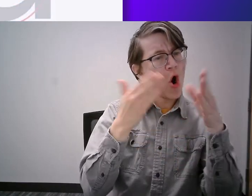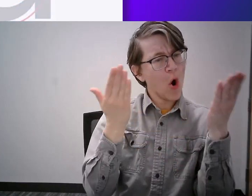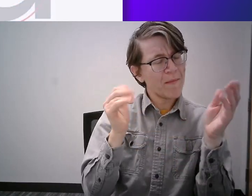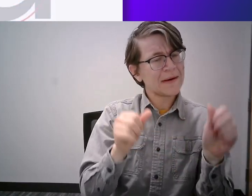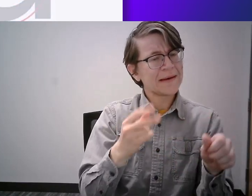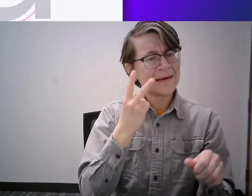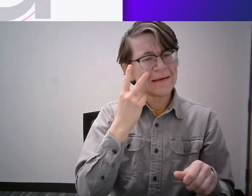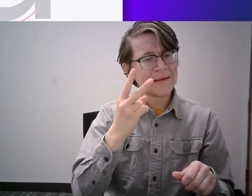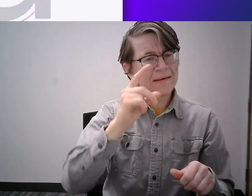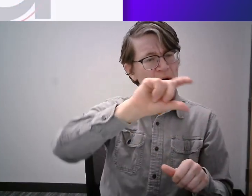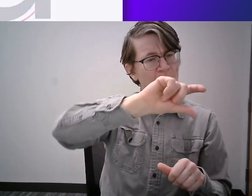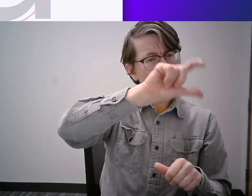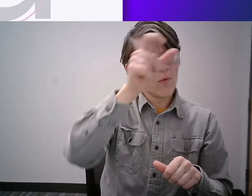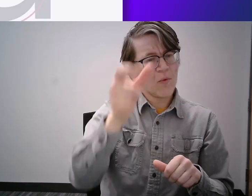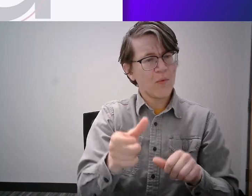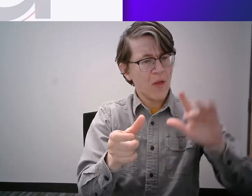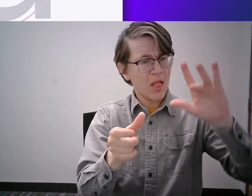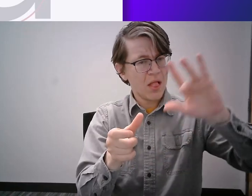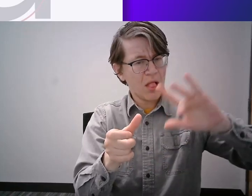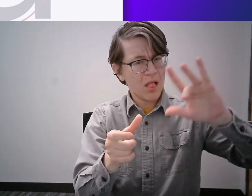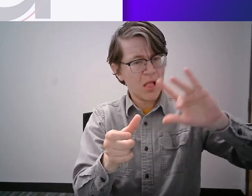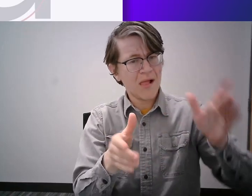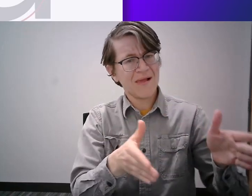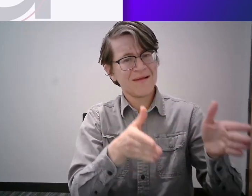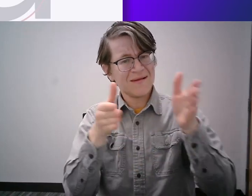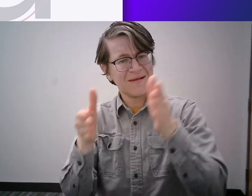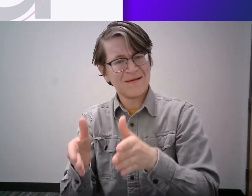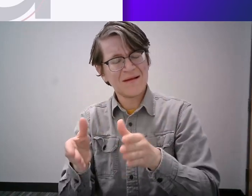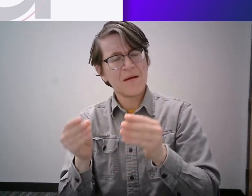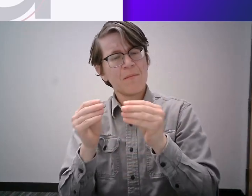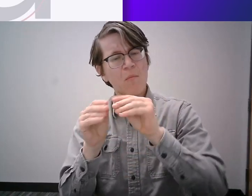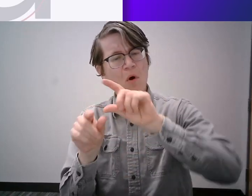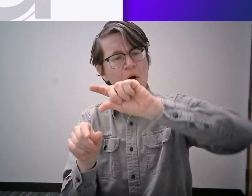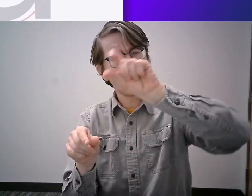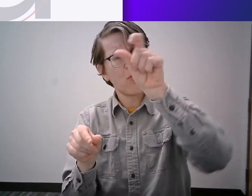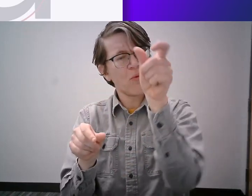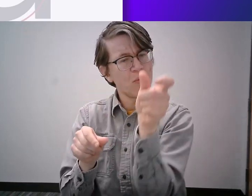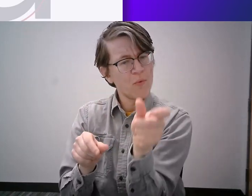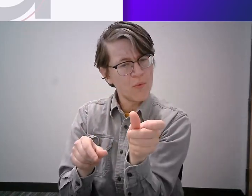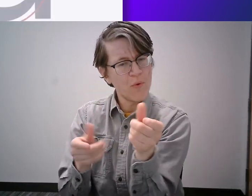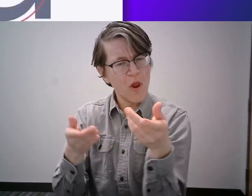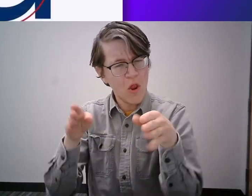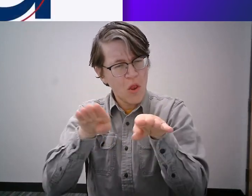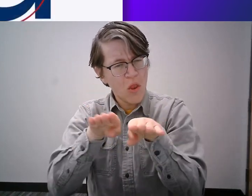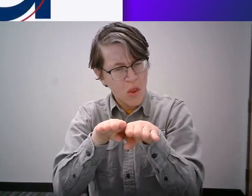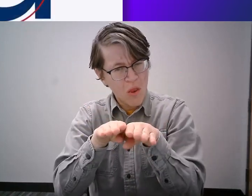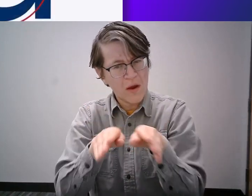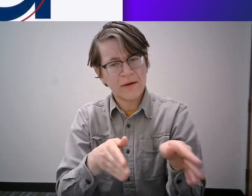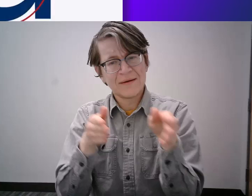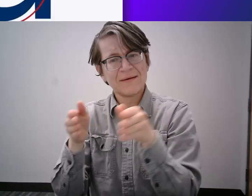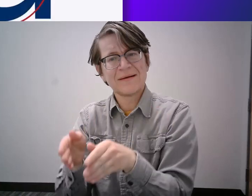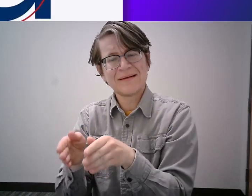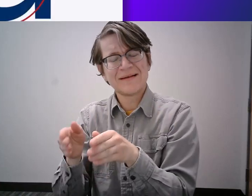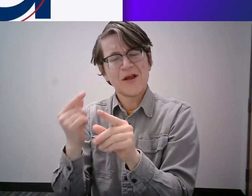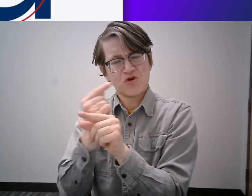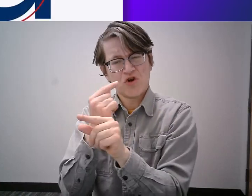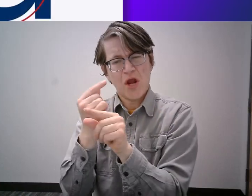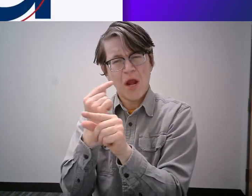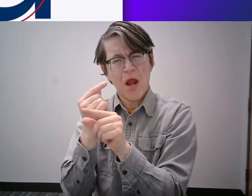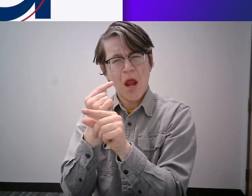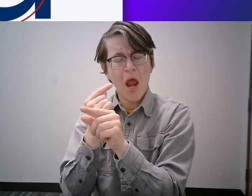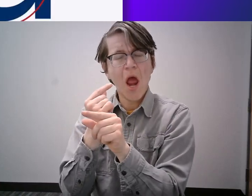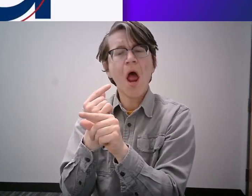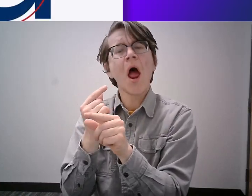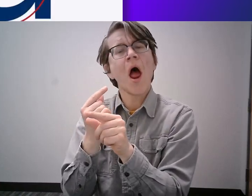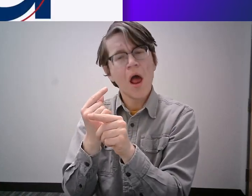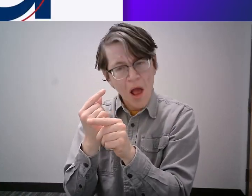A is open. The rational shape has a closed aperture, and the geometric one is very